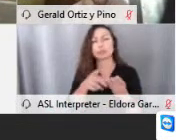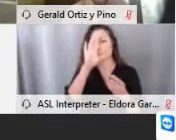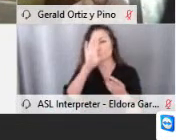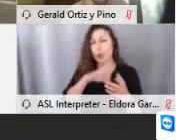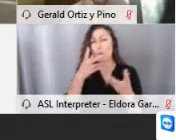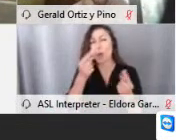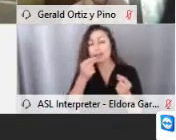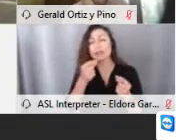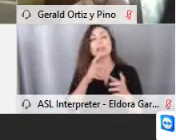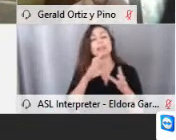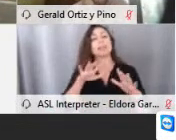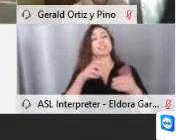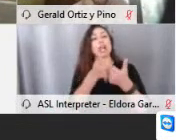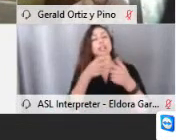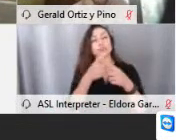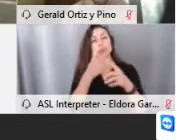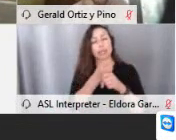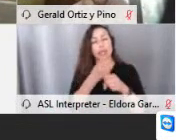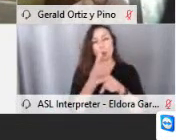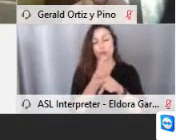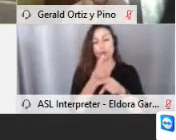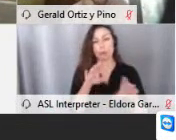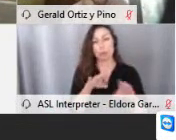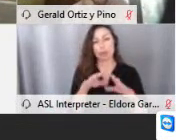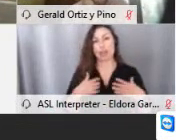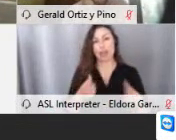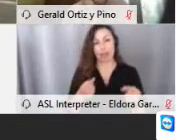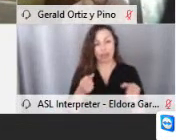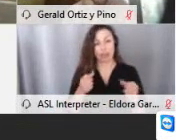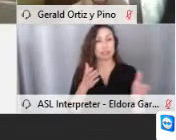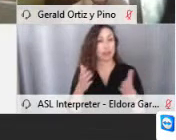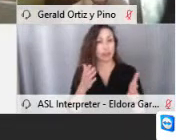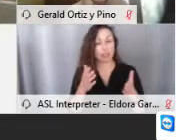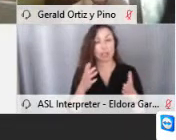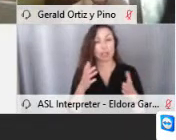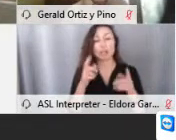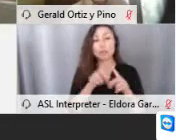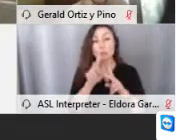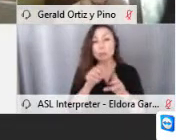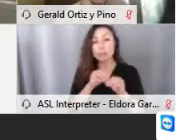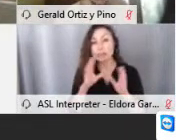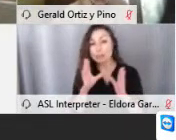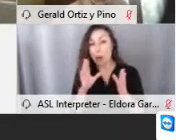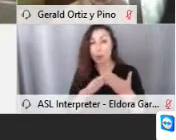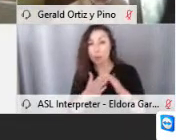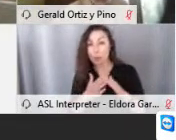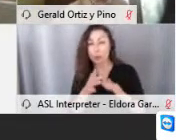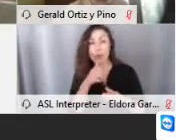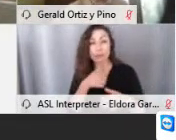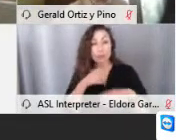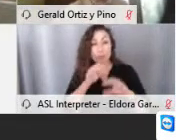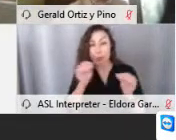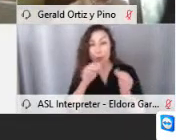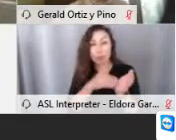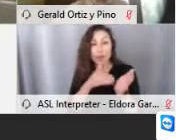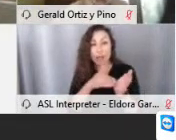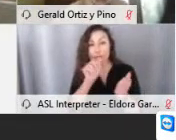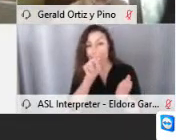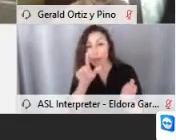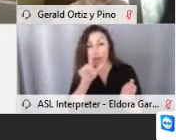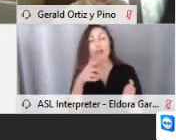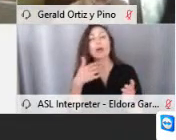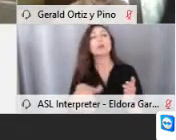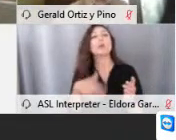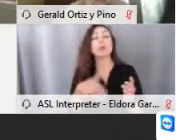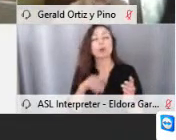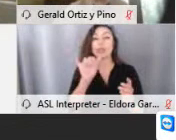challenge of getting appropriate behavioral health services to folks in small communities that have no providers at all has